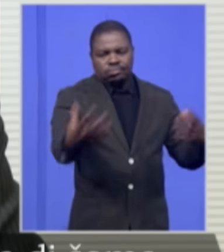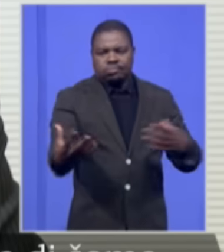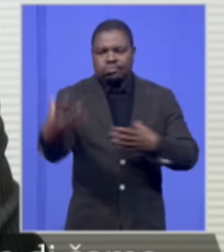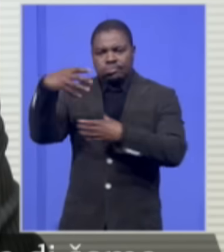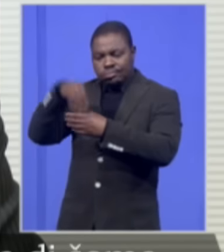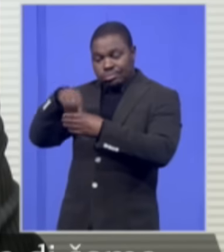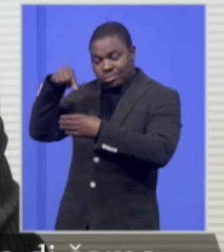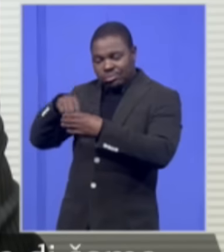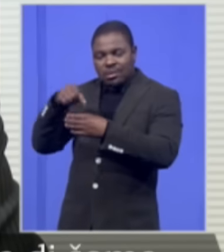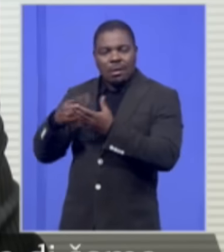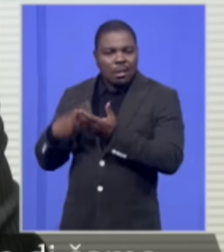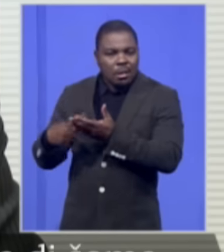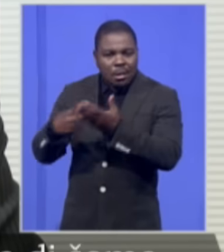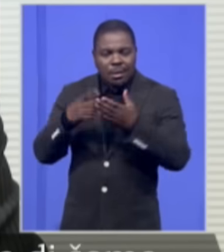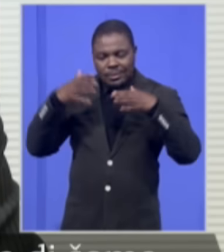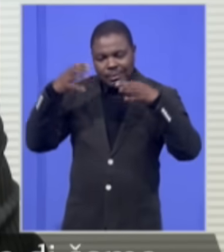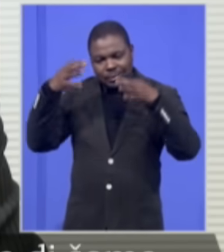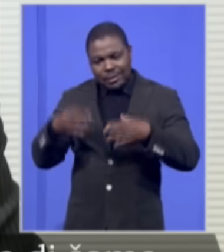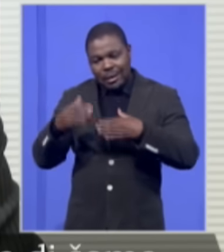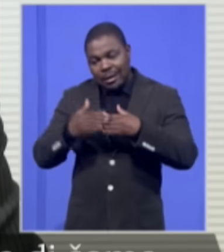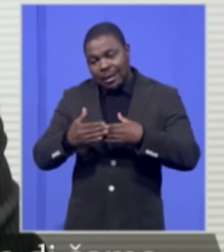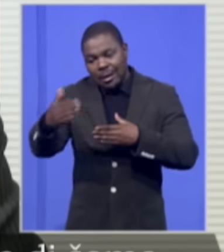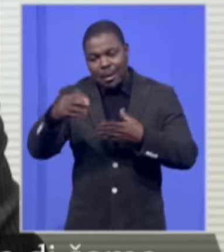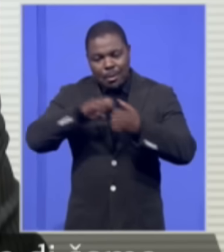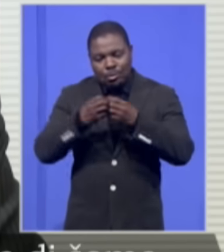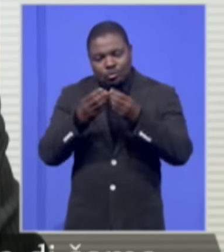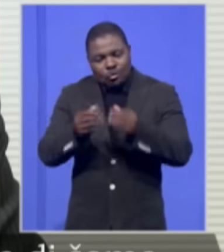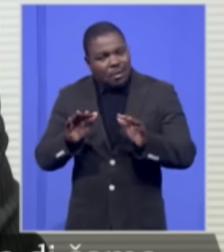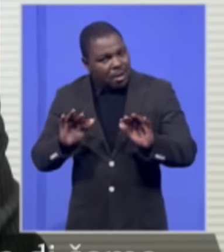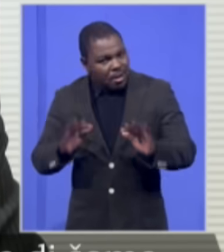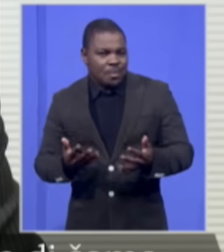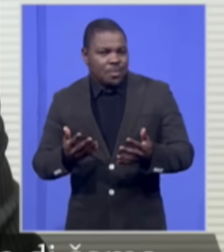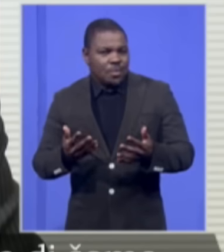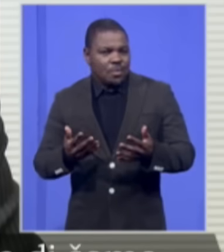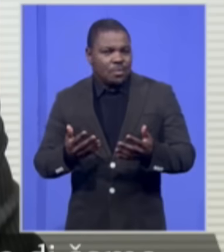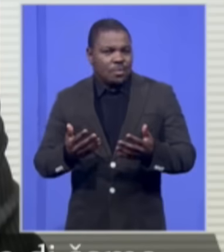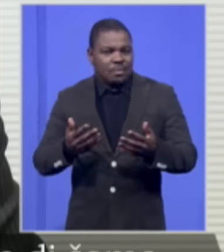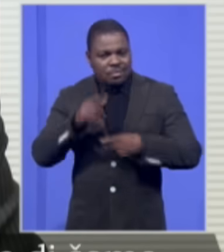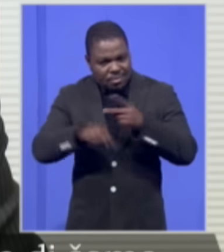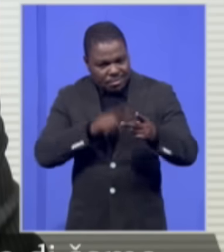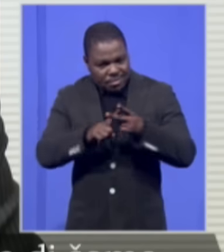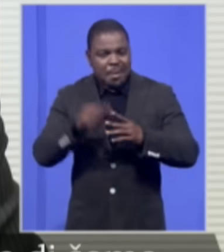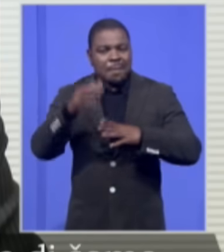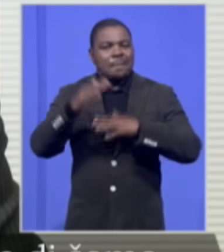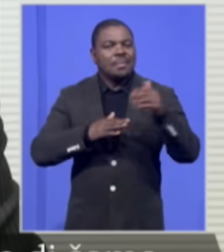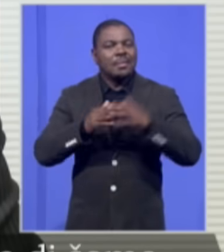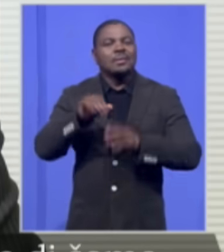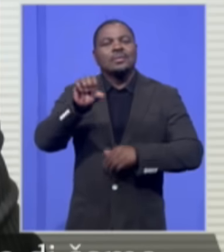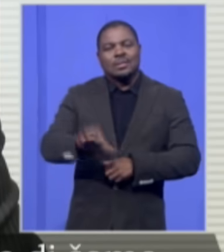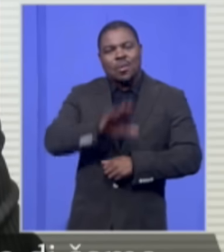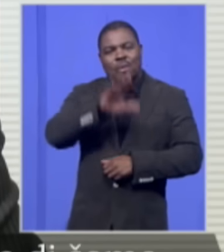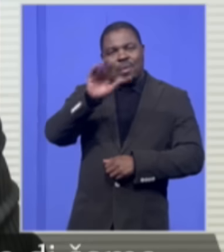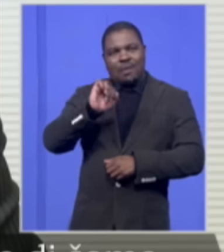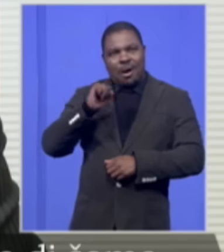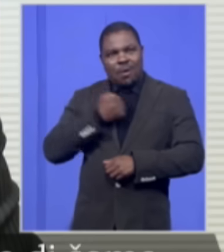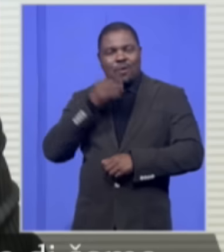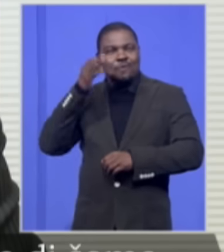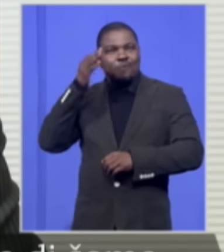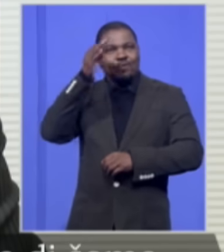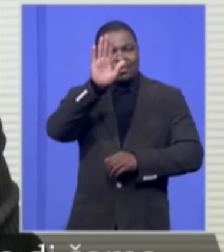determine how we address the problems of today and build the South Africa we want for